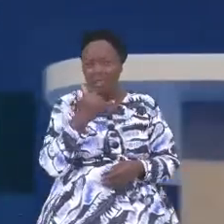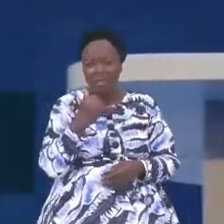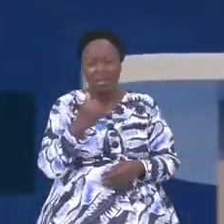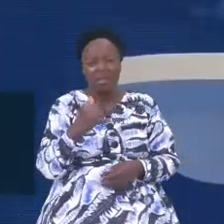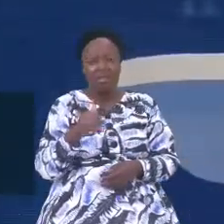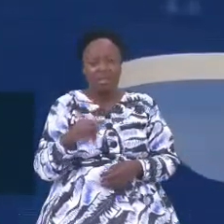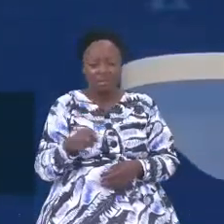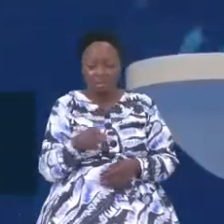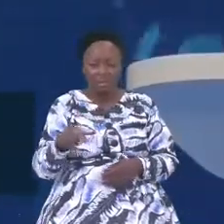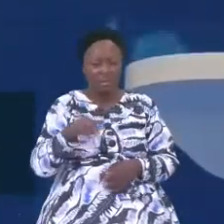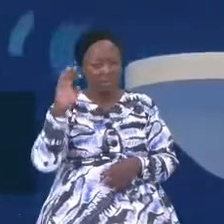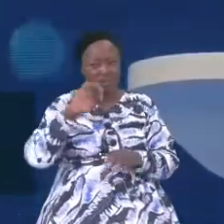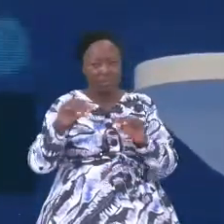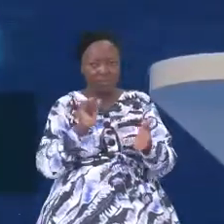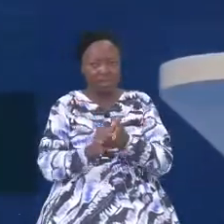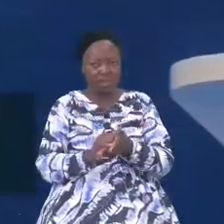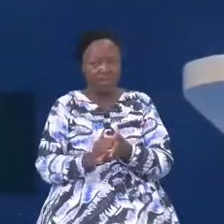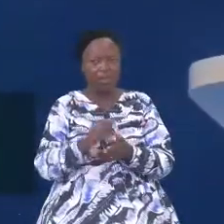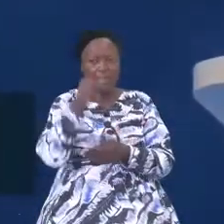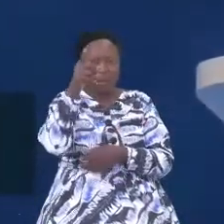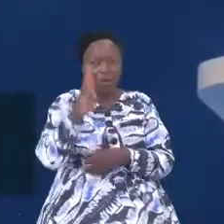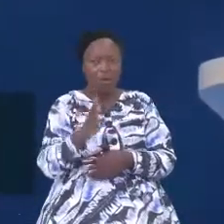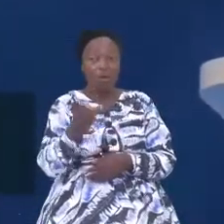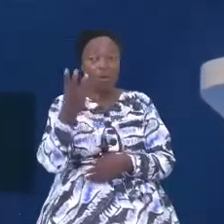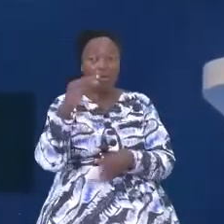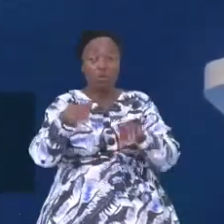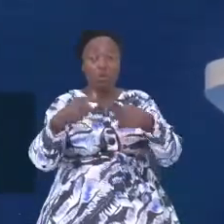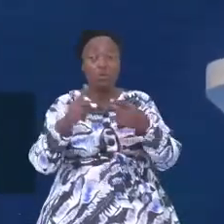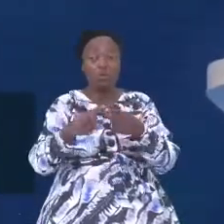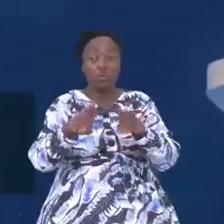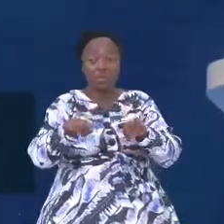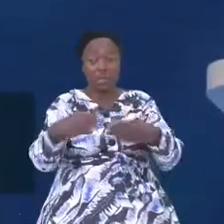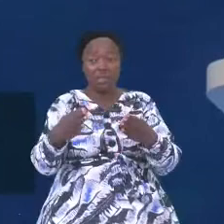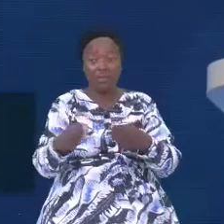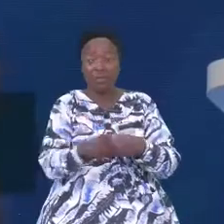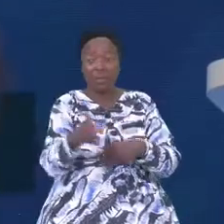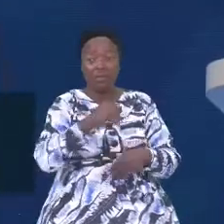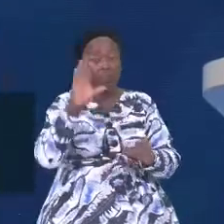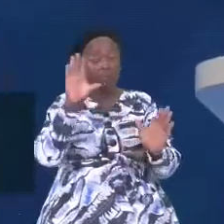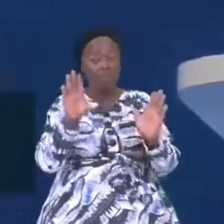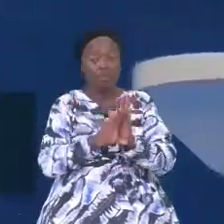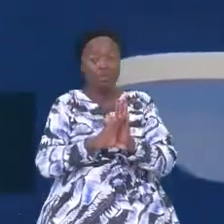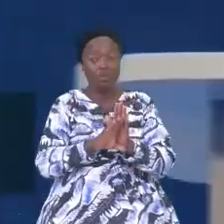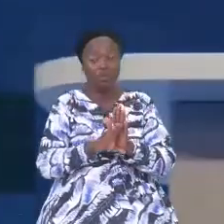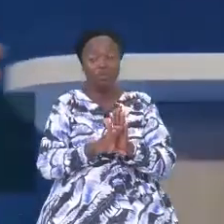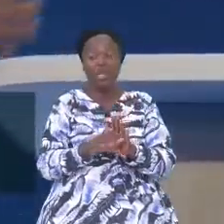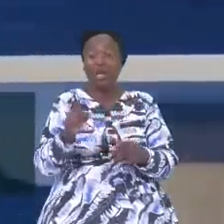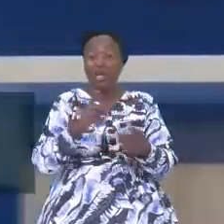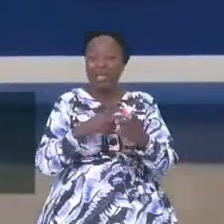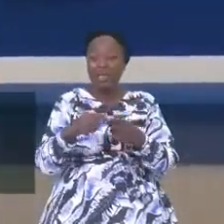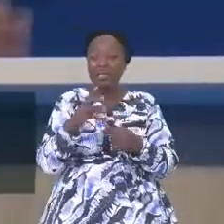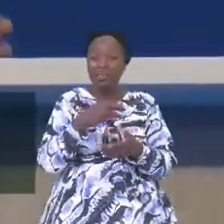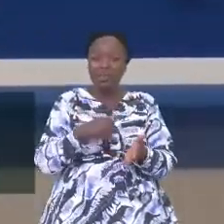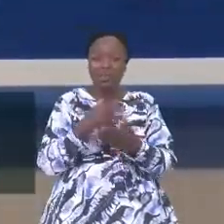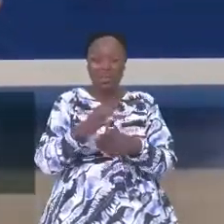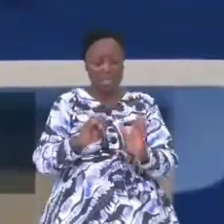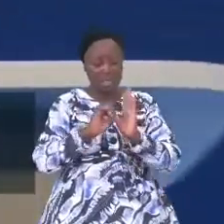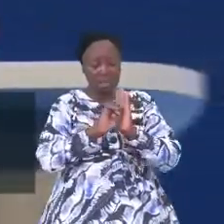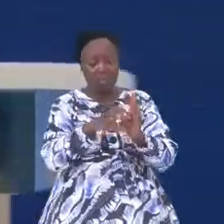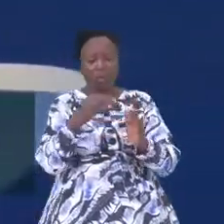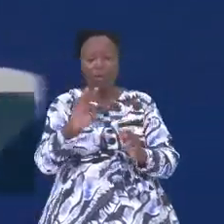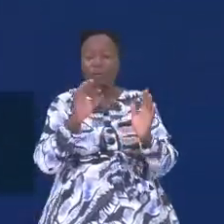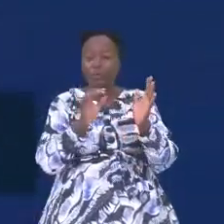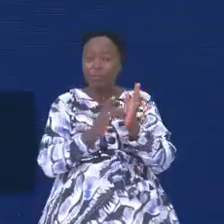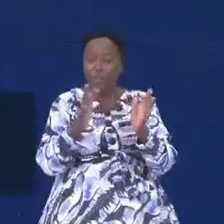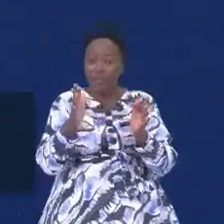that? God was going to give them a picture. It was a symbol of Jesus,